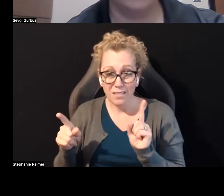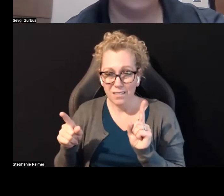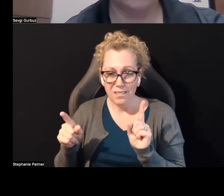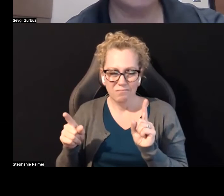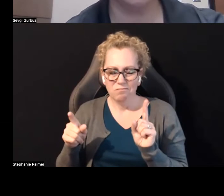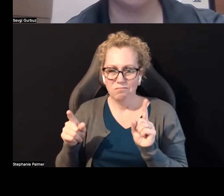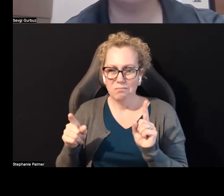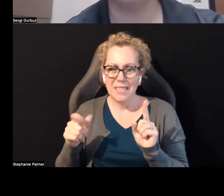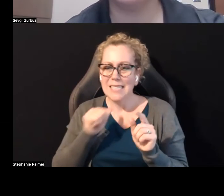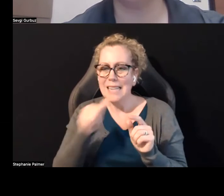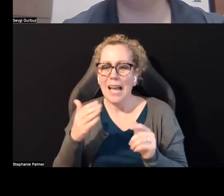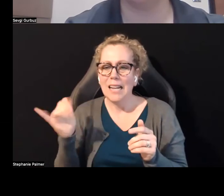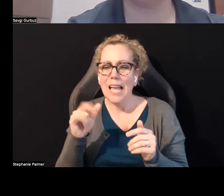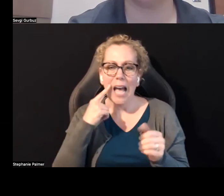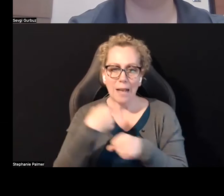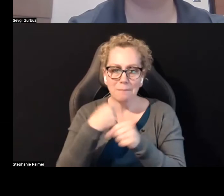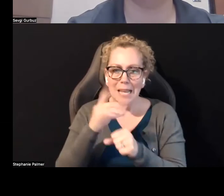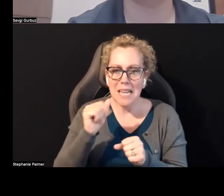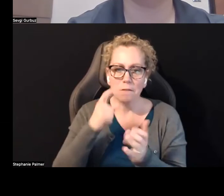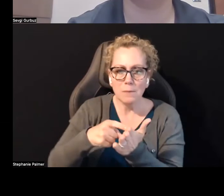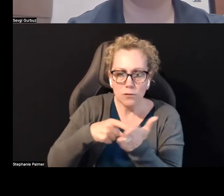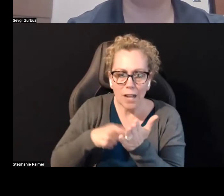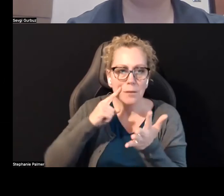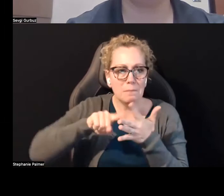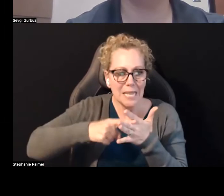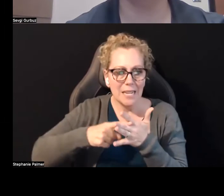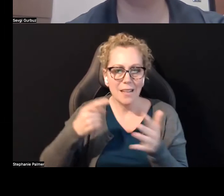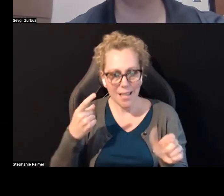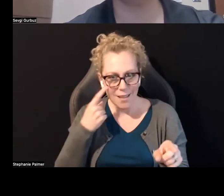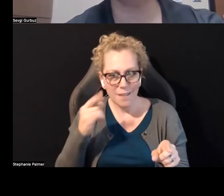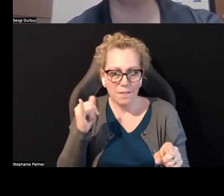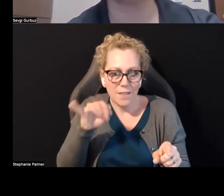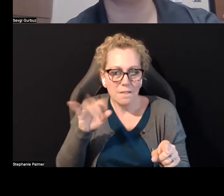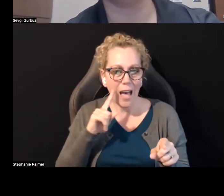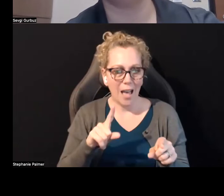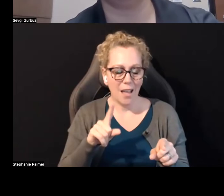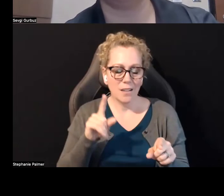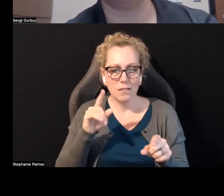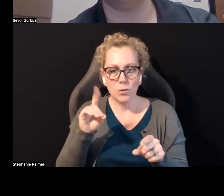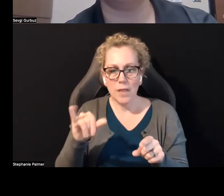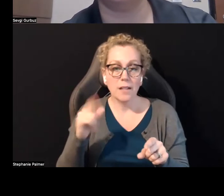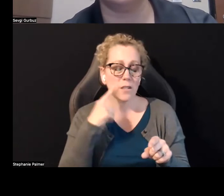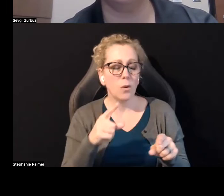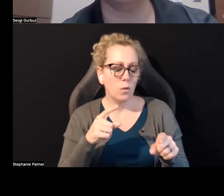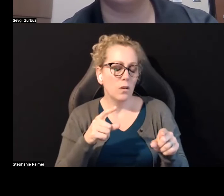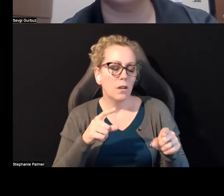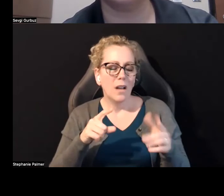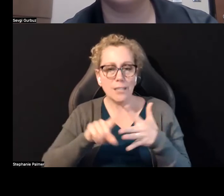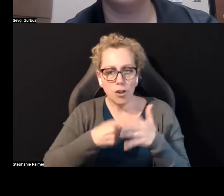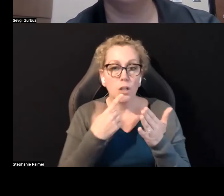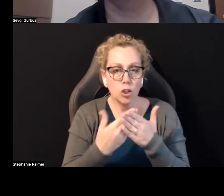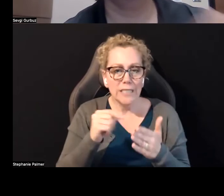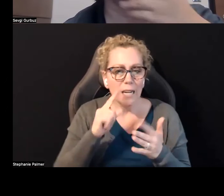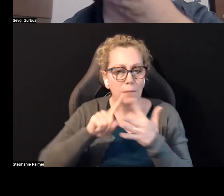scratch, which is what I want to actually focus on in my next slide. So instead of relying on imitation signers, the idea